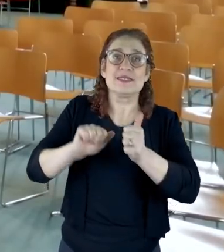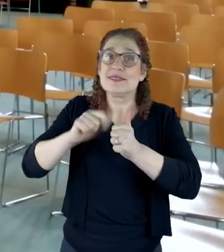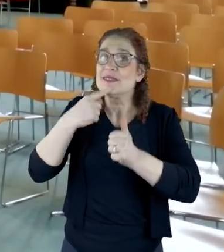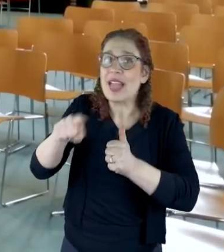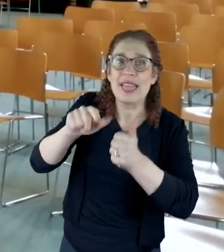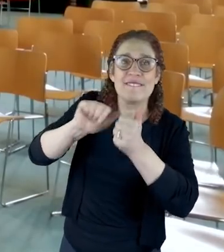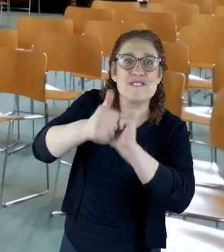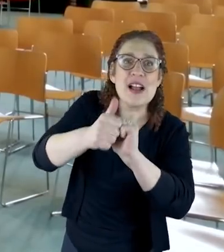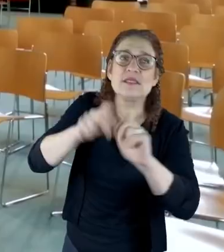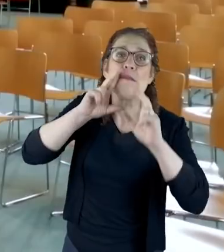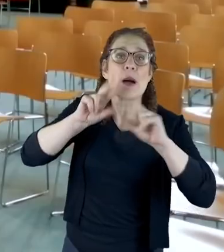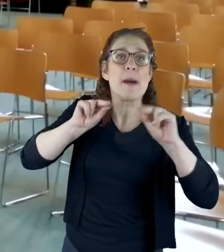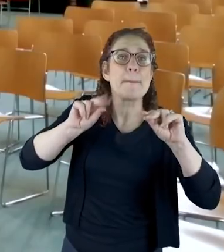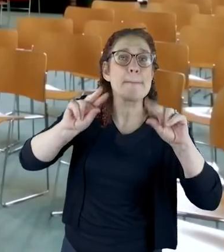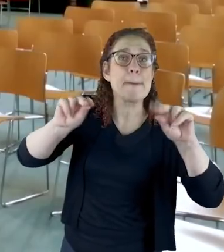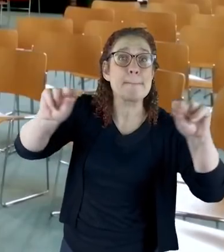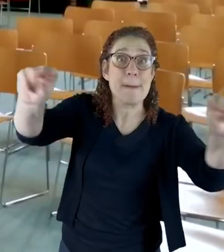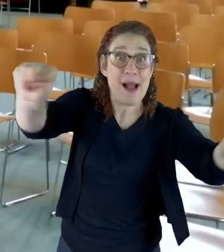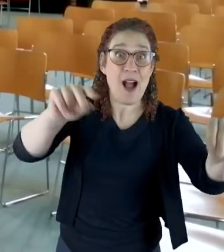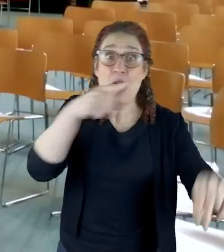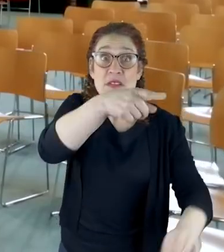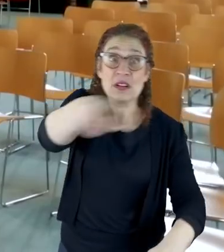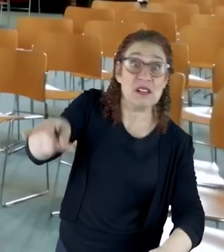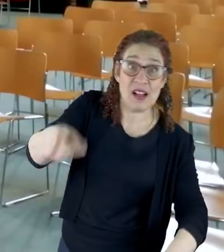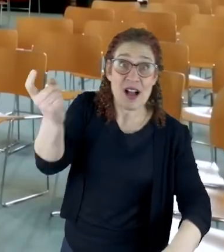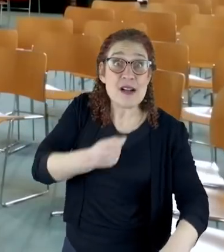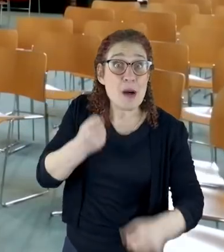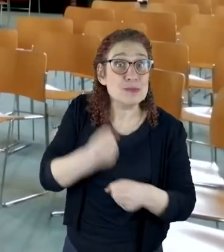extended to people who wouldn't normally come to church.